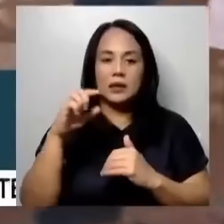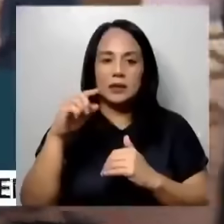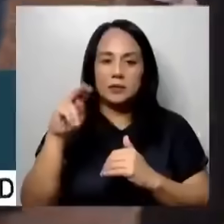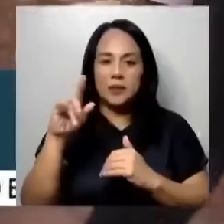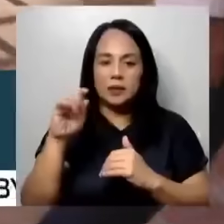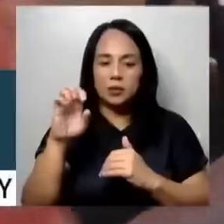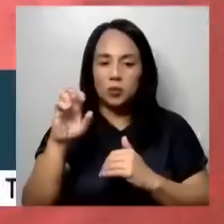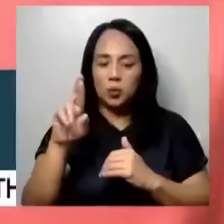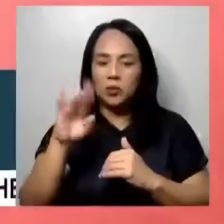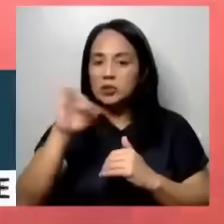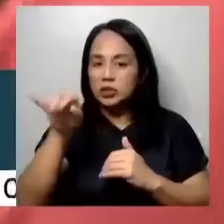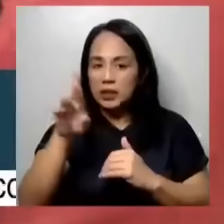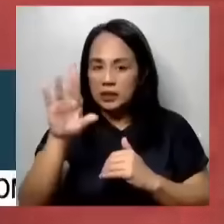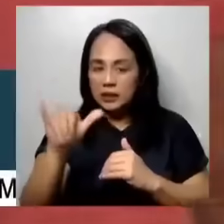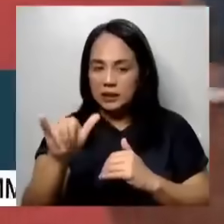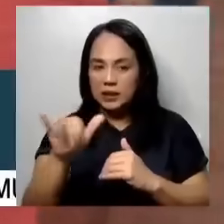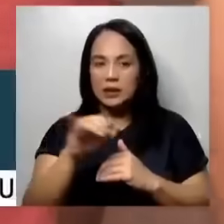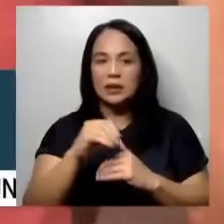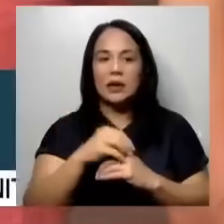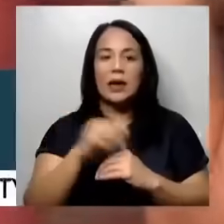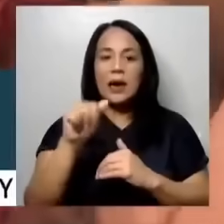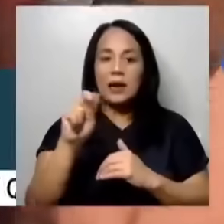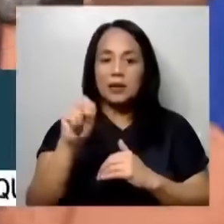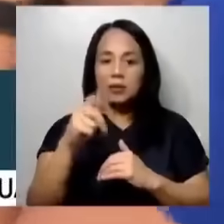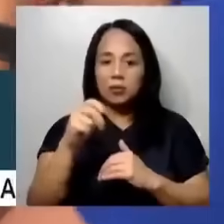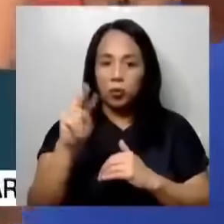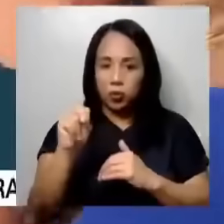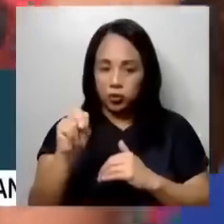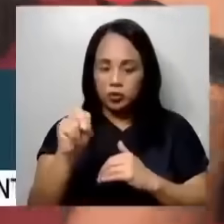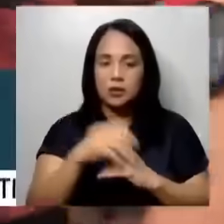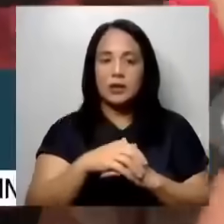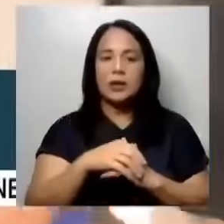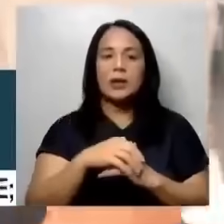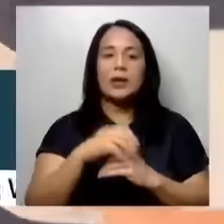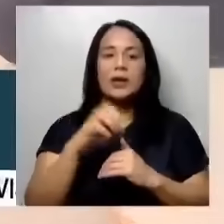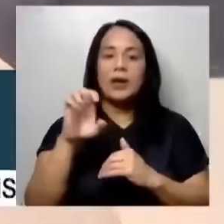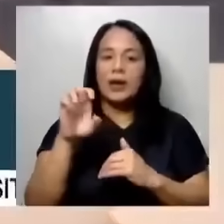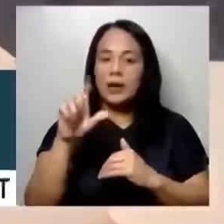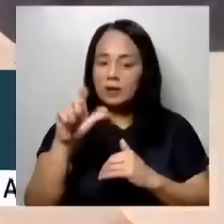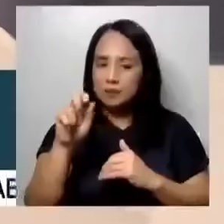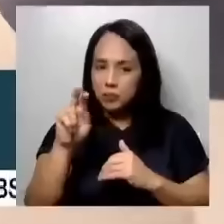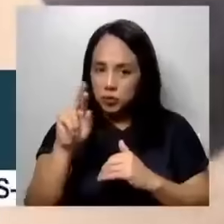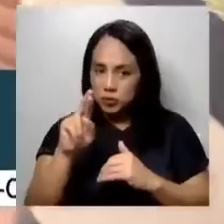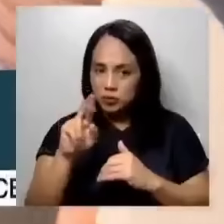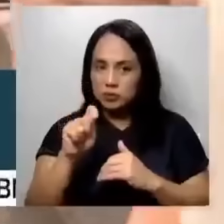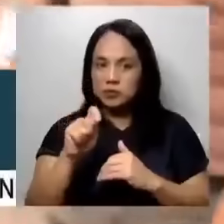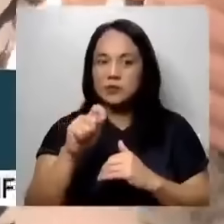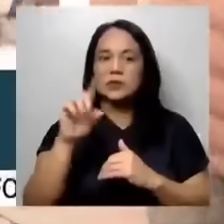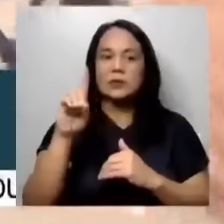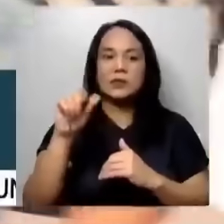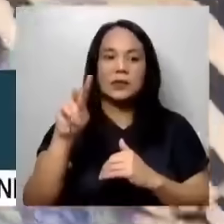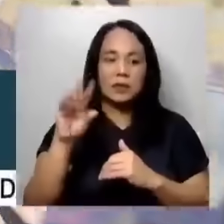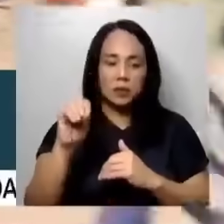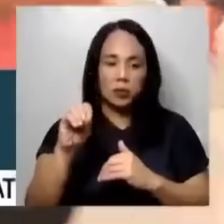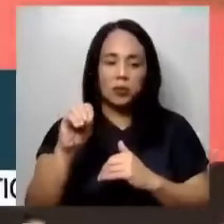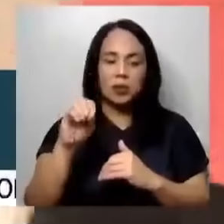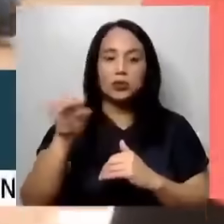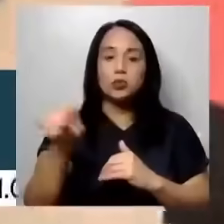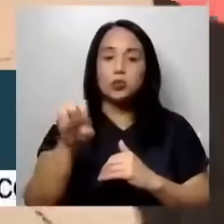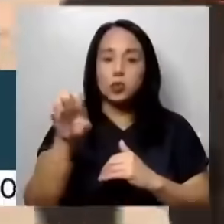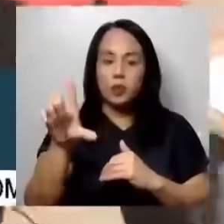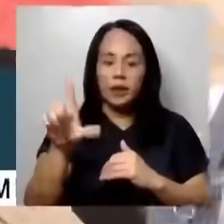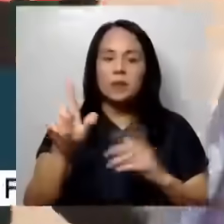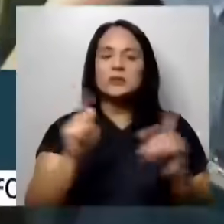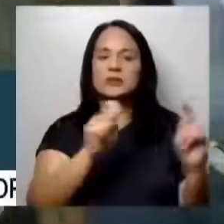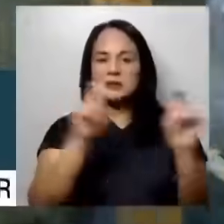Pepino, Hans Anton Tan, Herbert Colango, Noel G. Martinez, Donilo Arile, and Joel D. Capones to the minimum